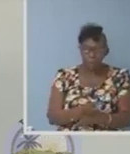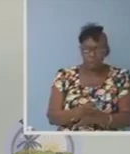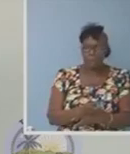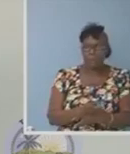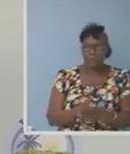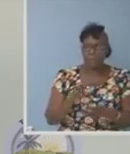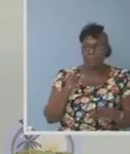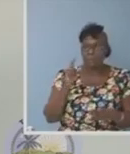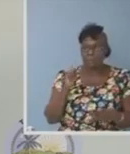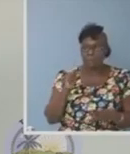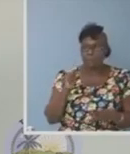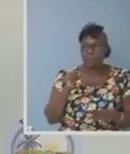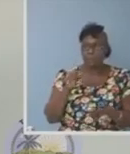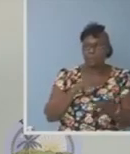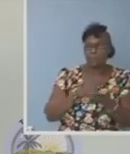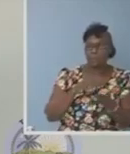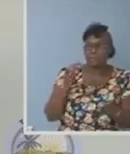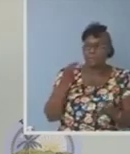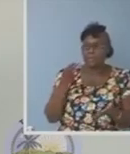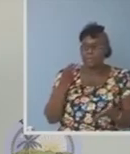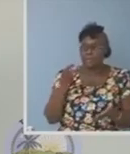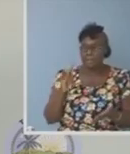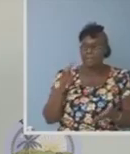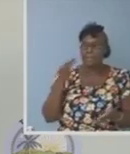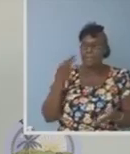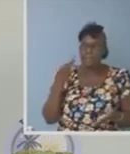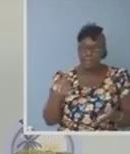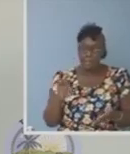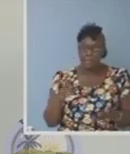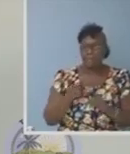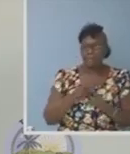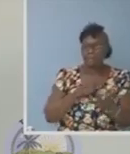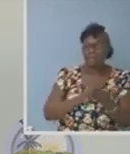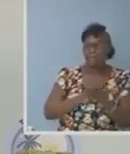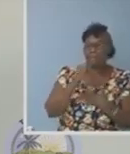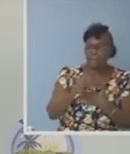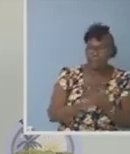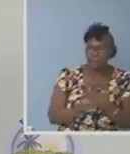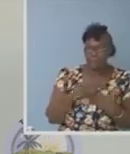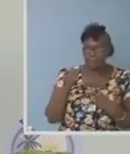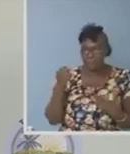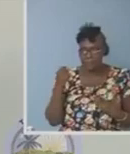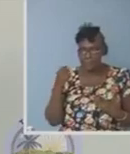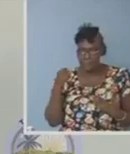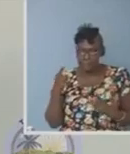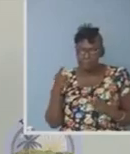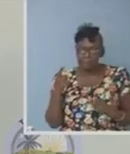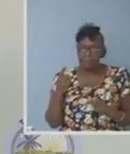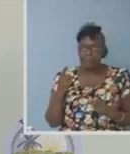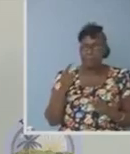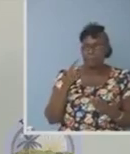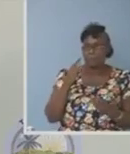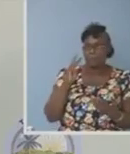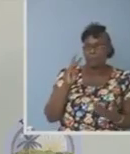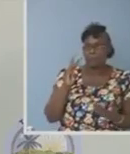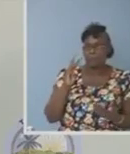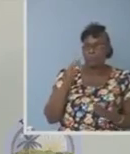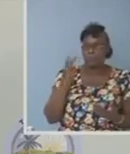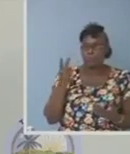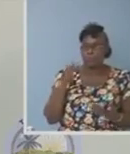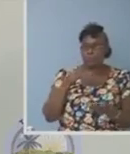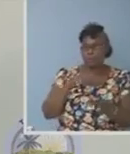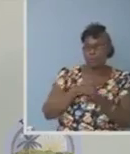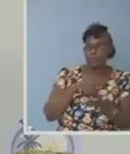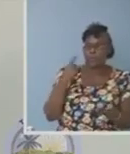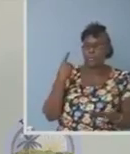2009, as well as the events that followed from September 11th, 2001, this